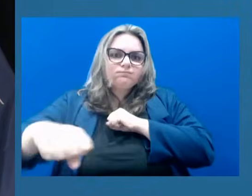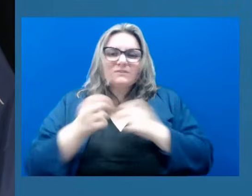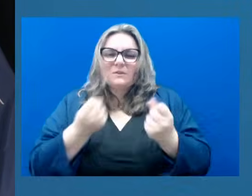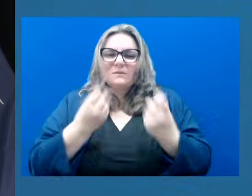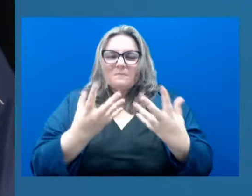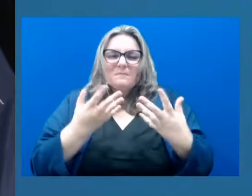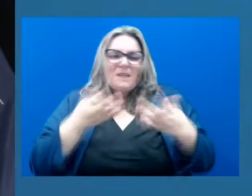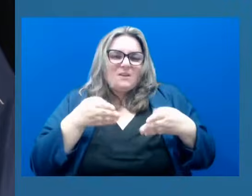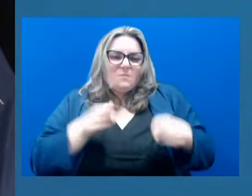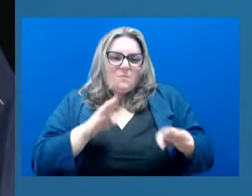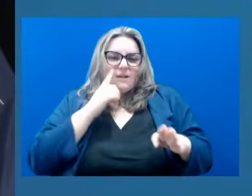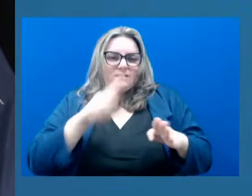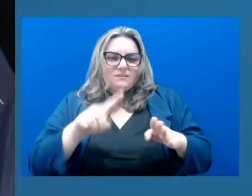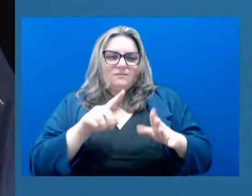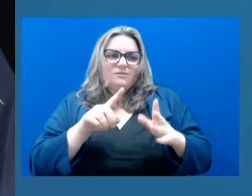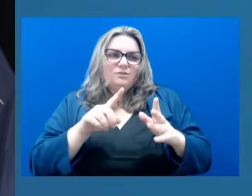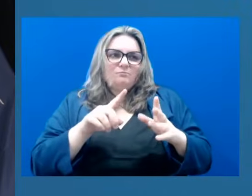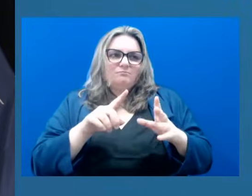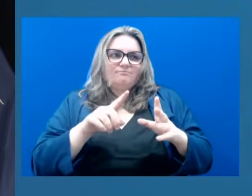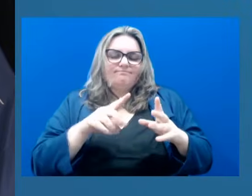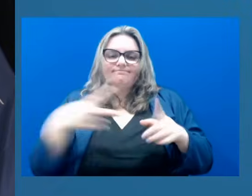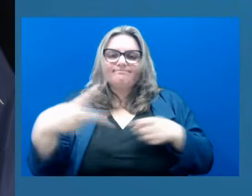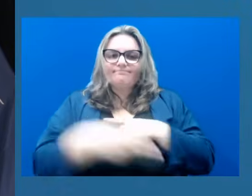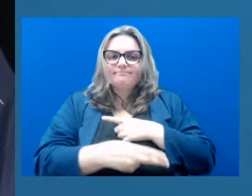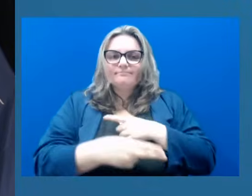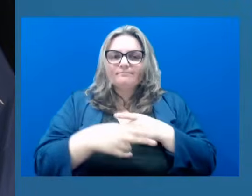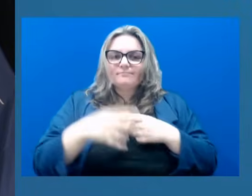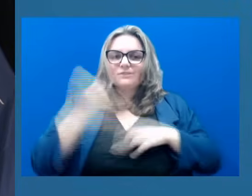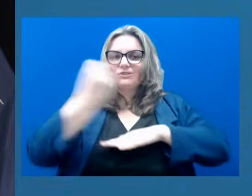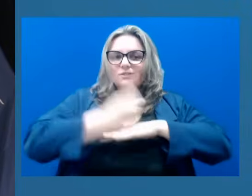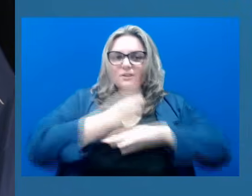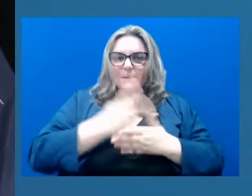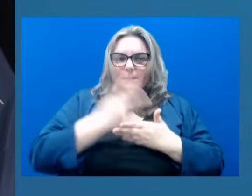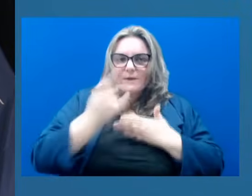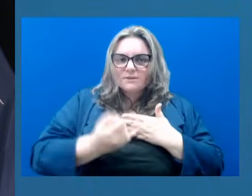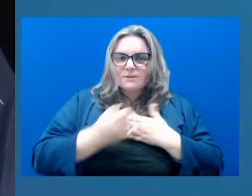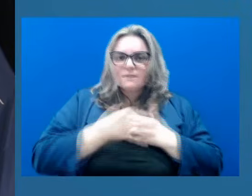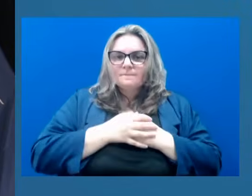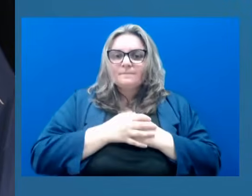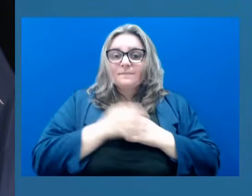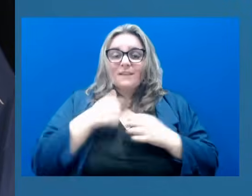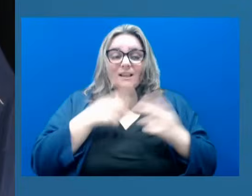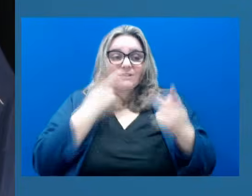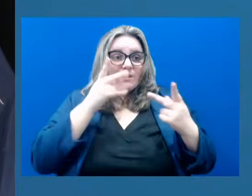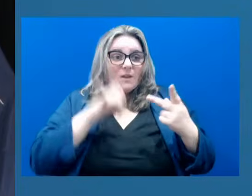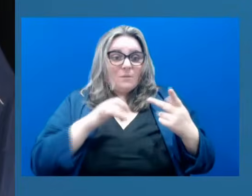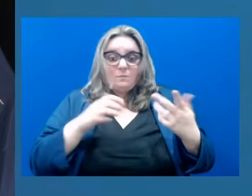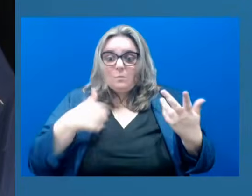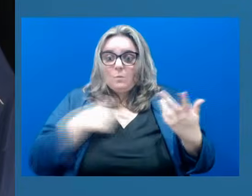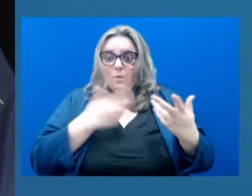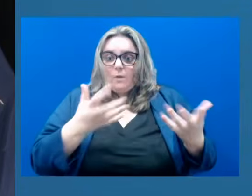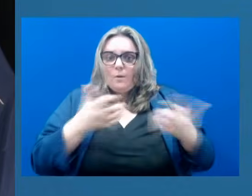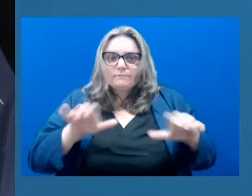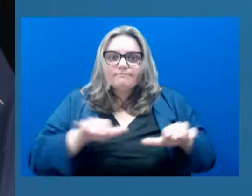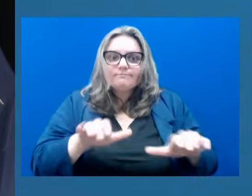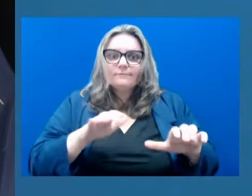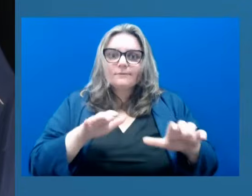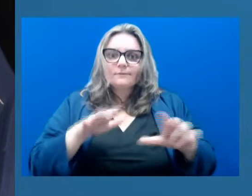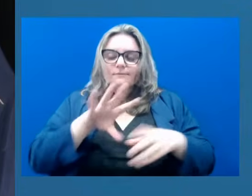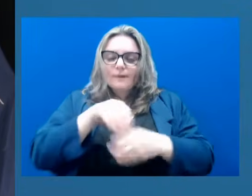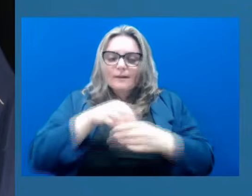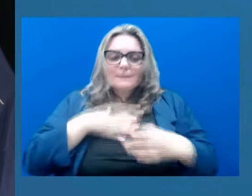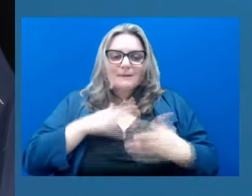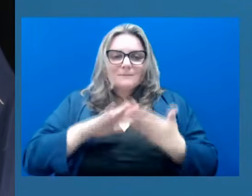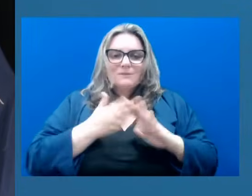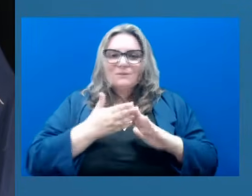this from a front row where we just wanted to just make things happen in my community, and it was almost impossible. So projects